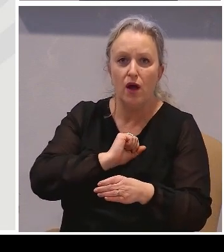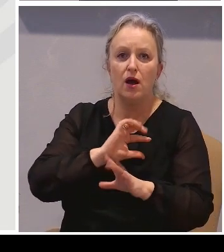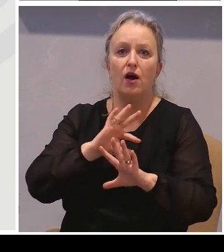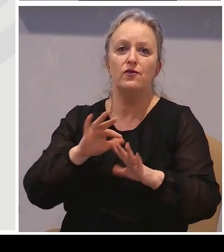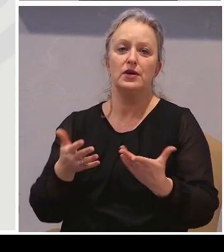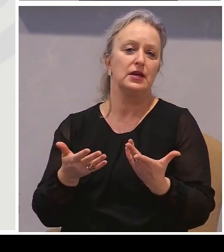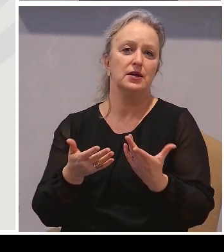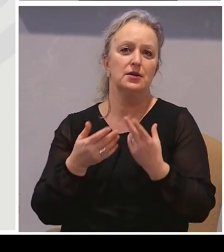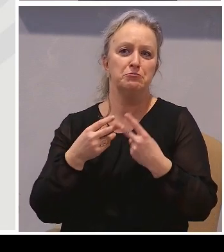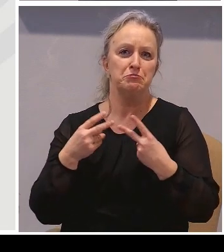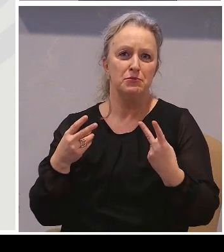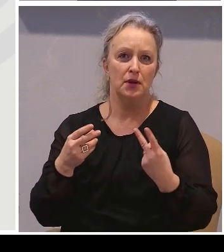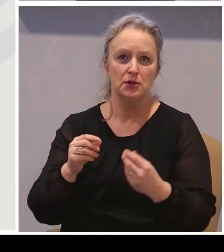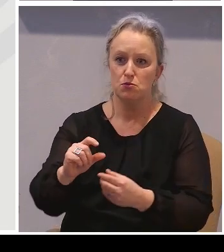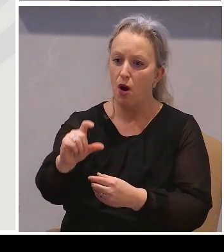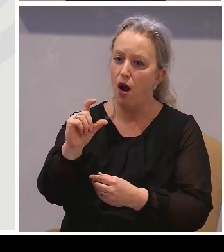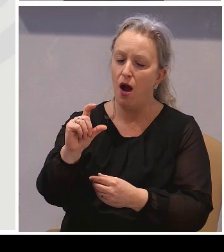an infusion.